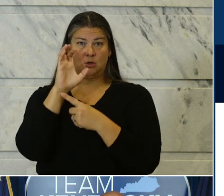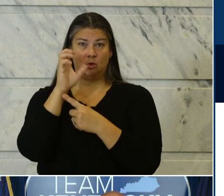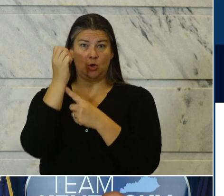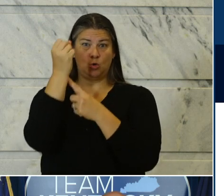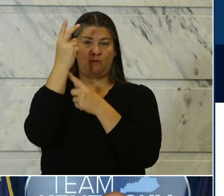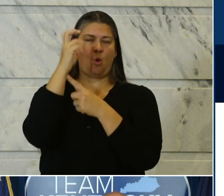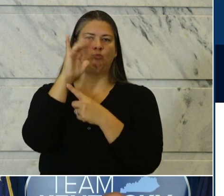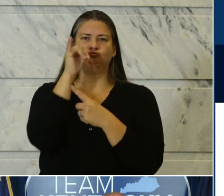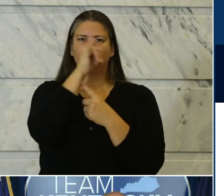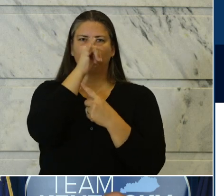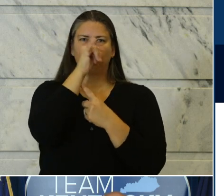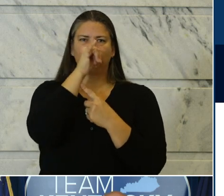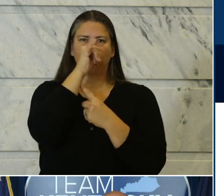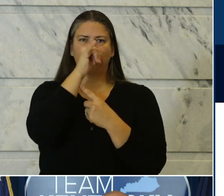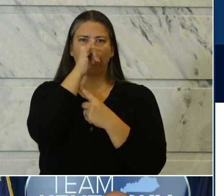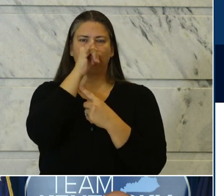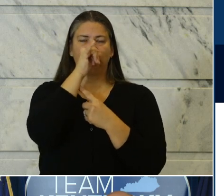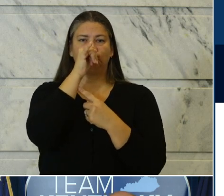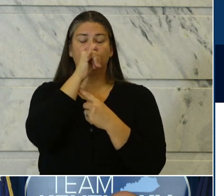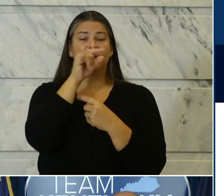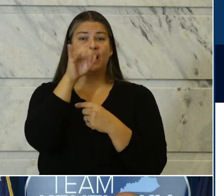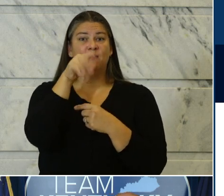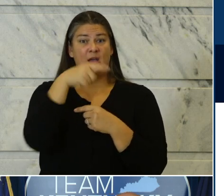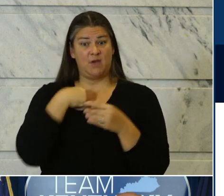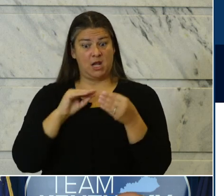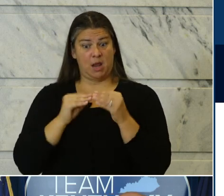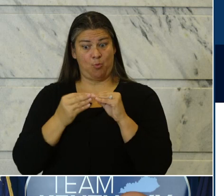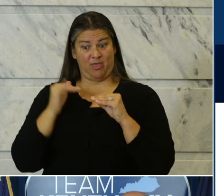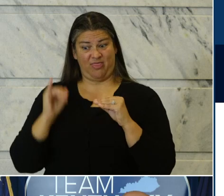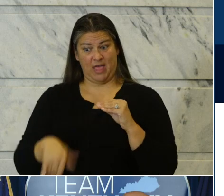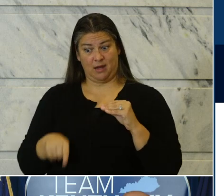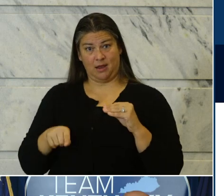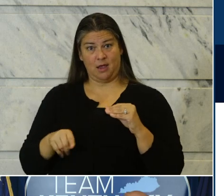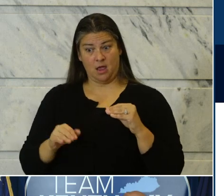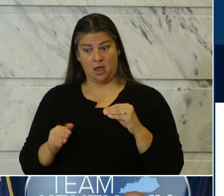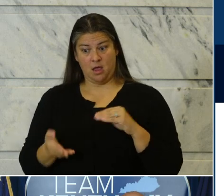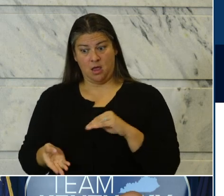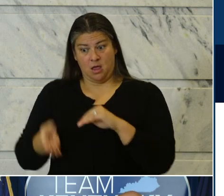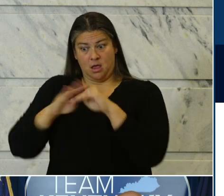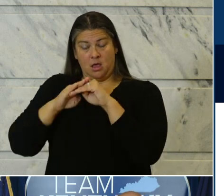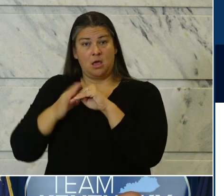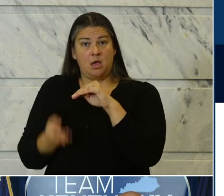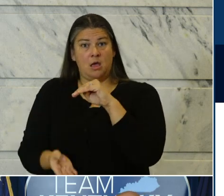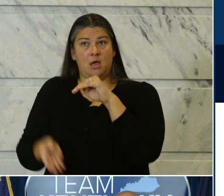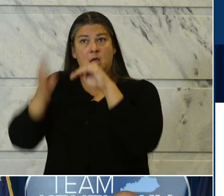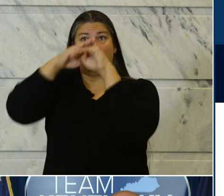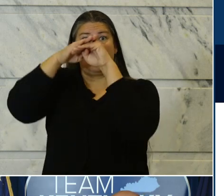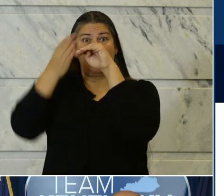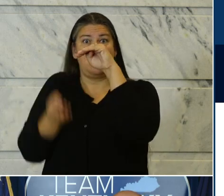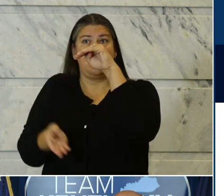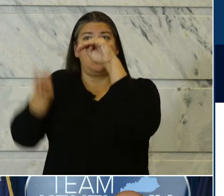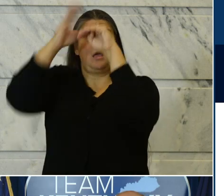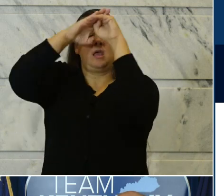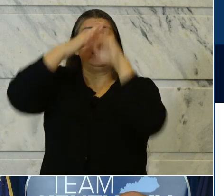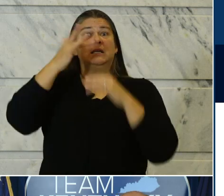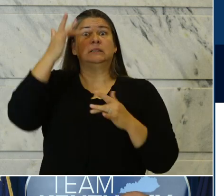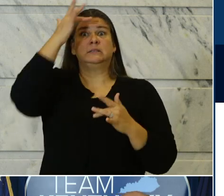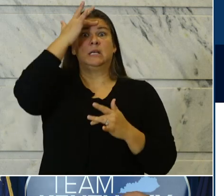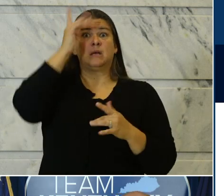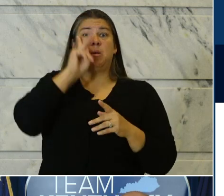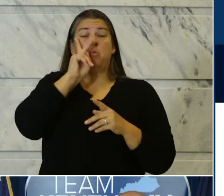big numbers. So as you start getting those bigger numbers, that's more people sick. And after people get sick, hospitalizations follow. And